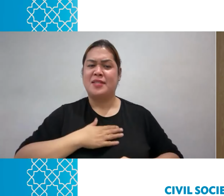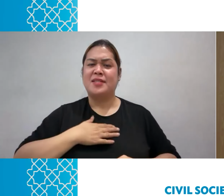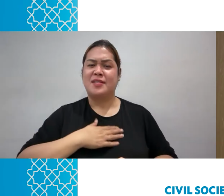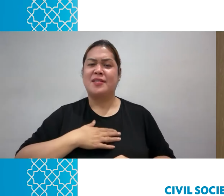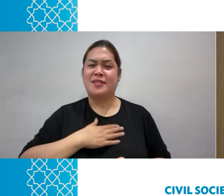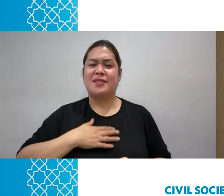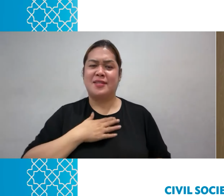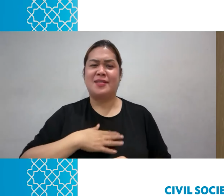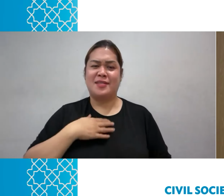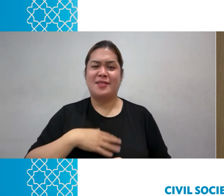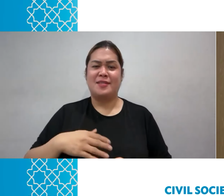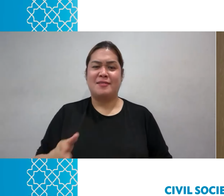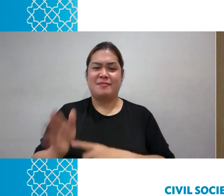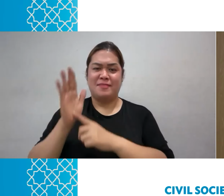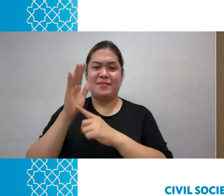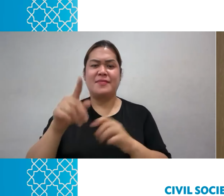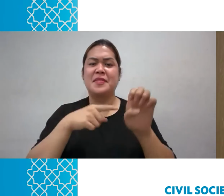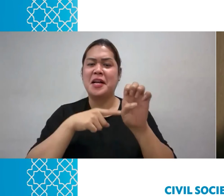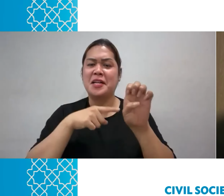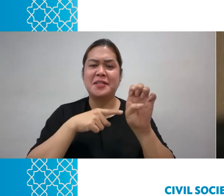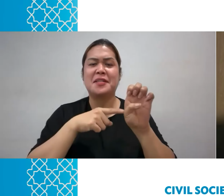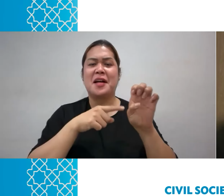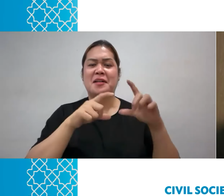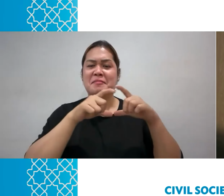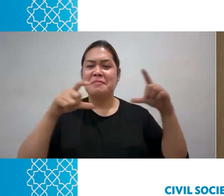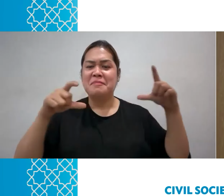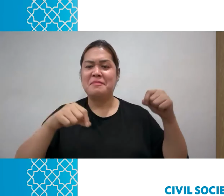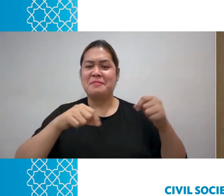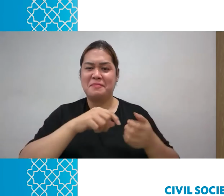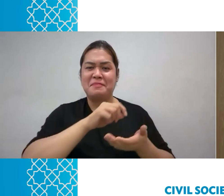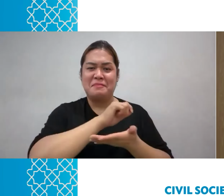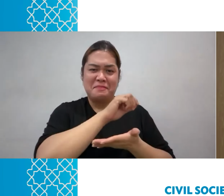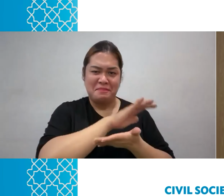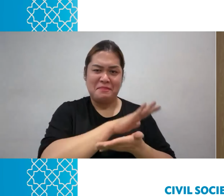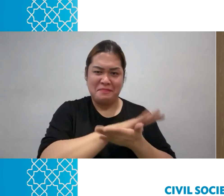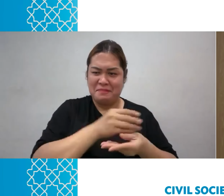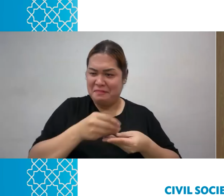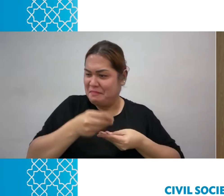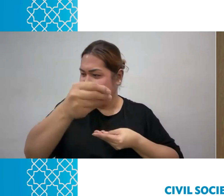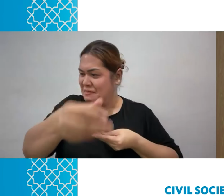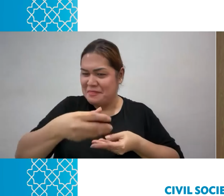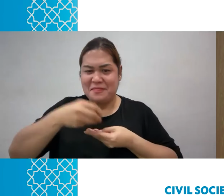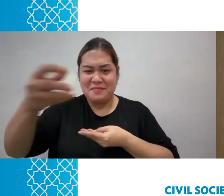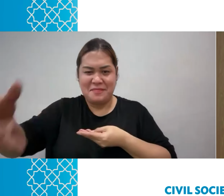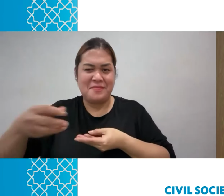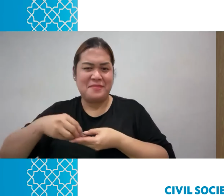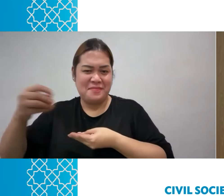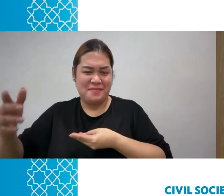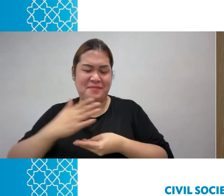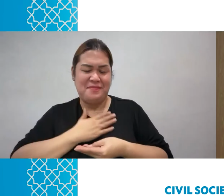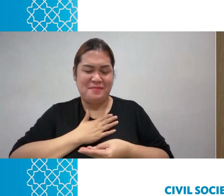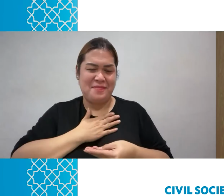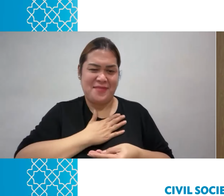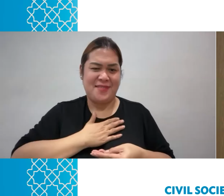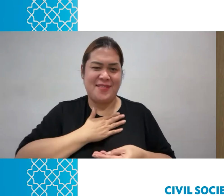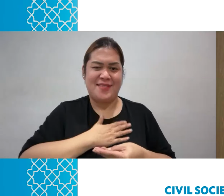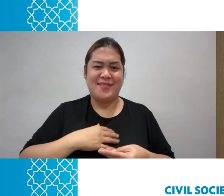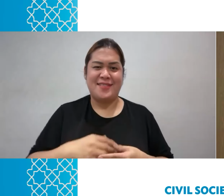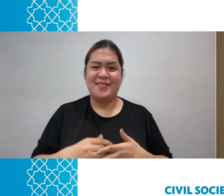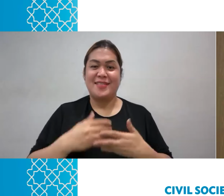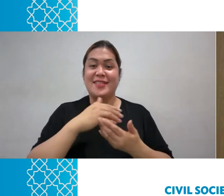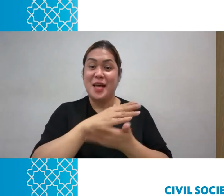sets sitting around the room, especially in the front. I see a few, and maybe some of our volunteers in the blue suits in the back,